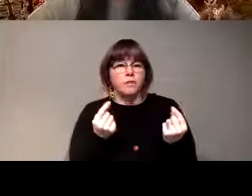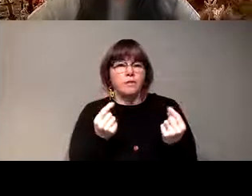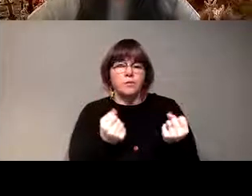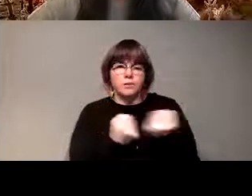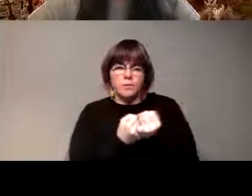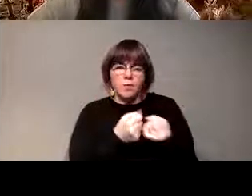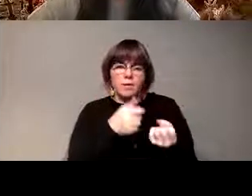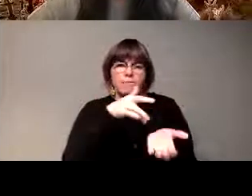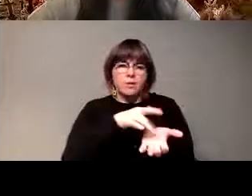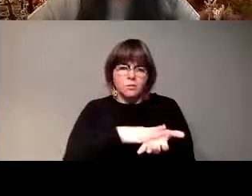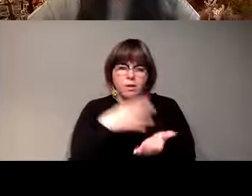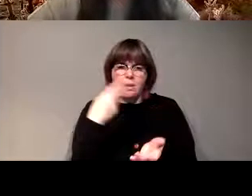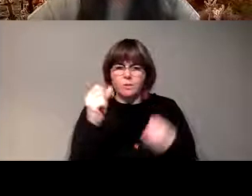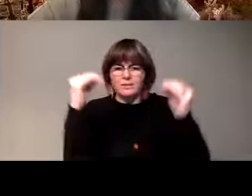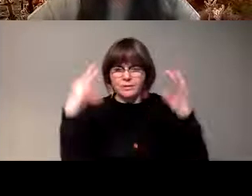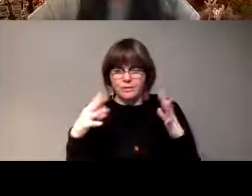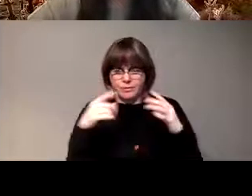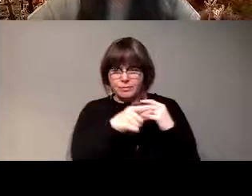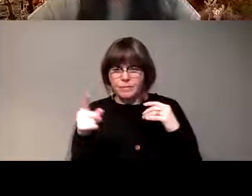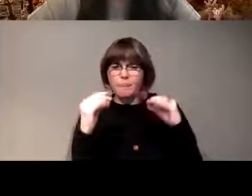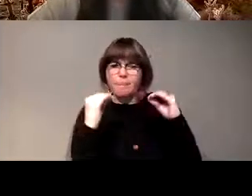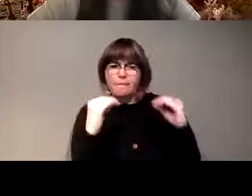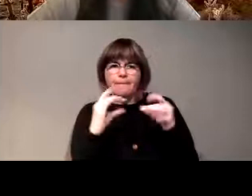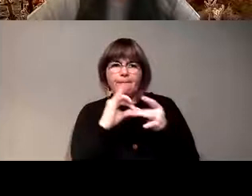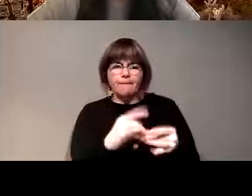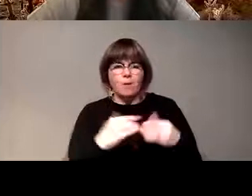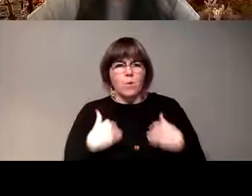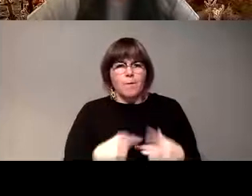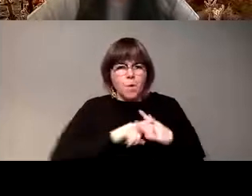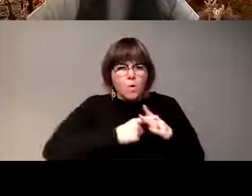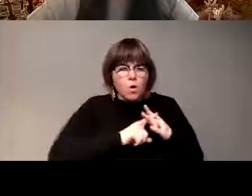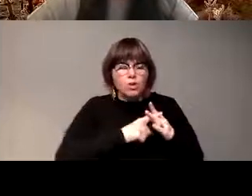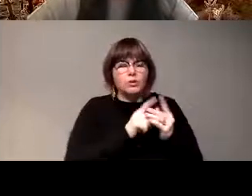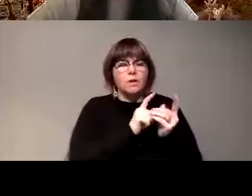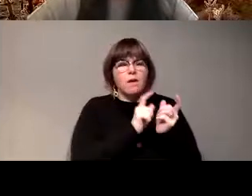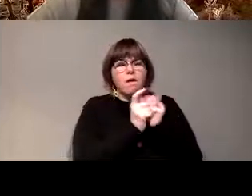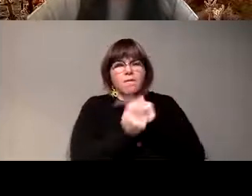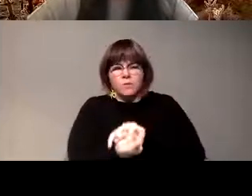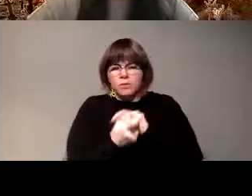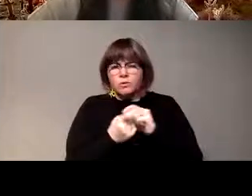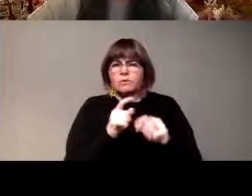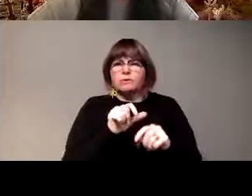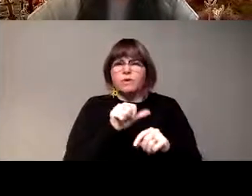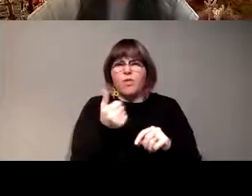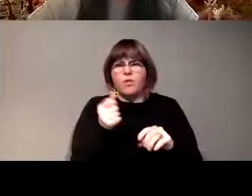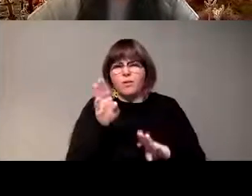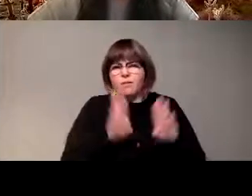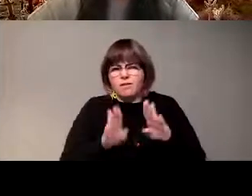middle and high school teachers in teaching about human origins, evolution, and other